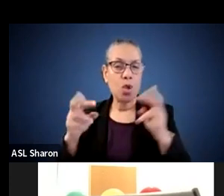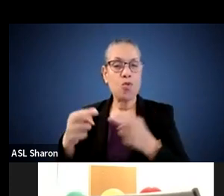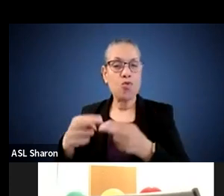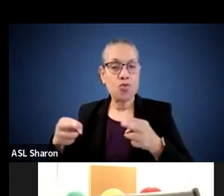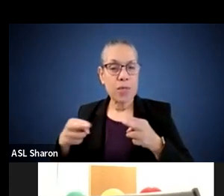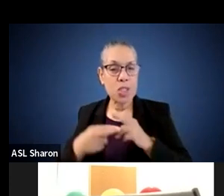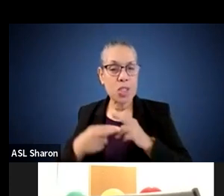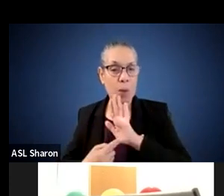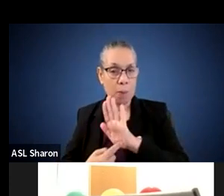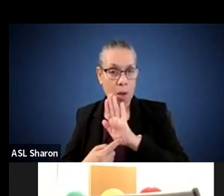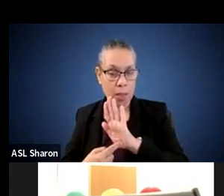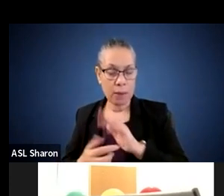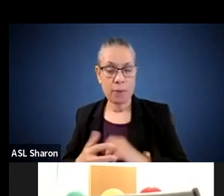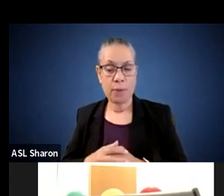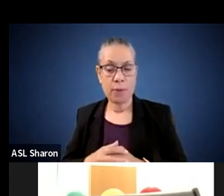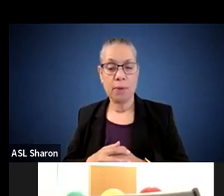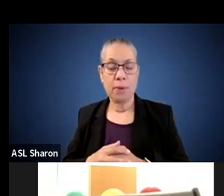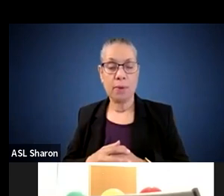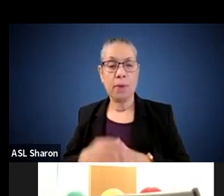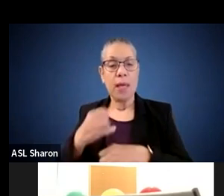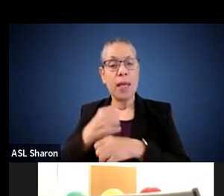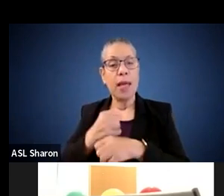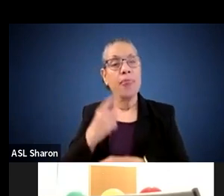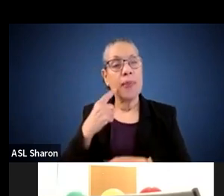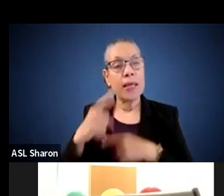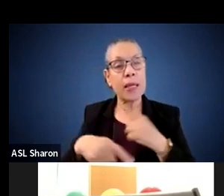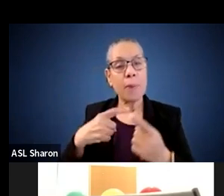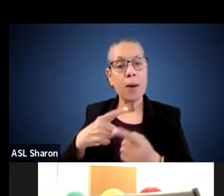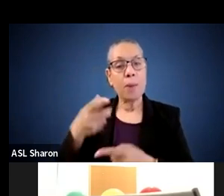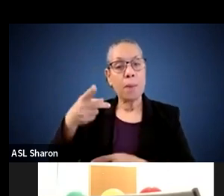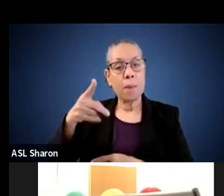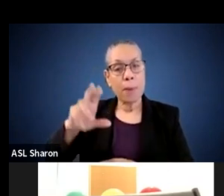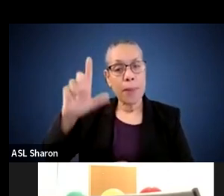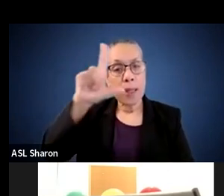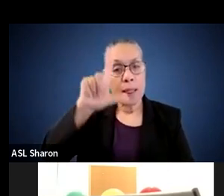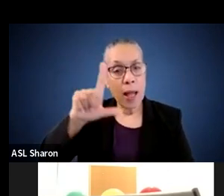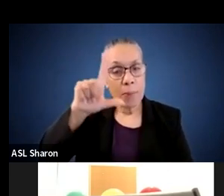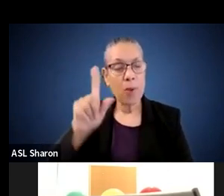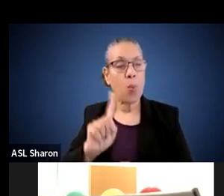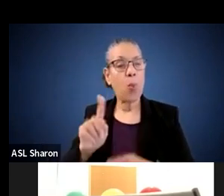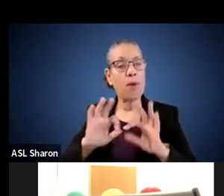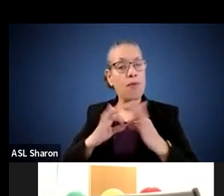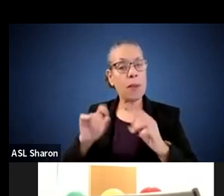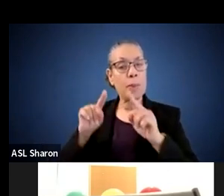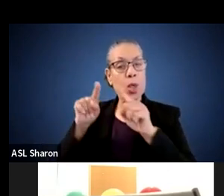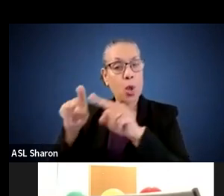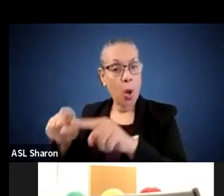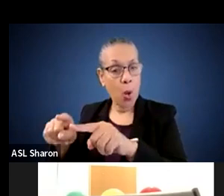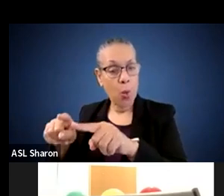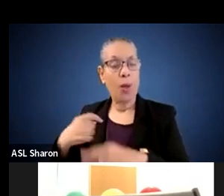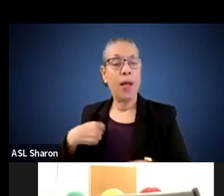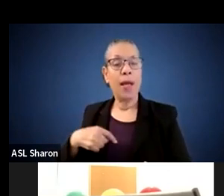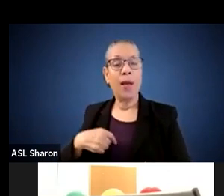emphasizes and also thinking about public libraries and spaces where our families convene and the pop-ups that the